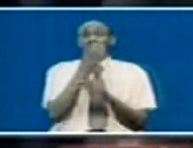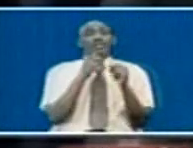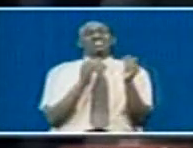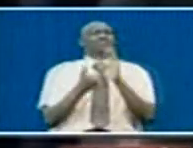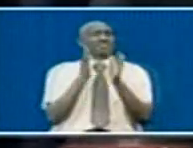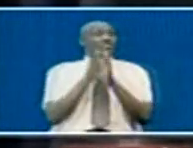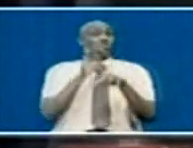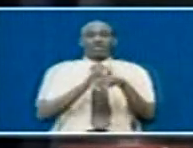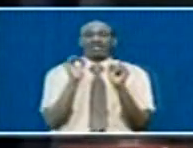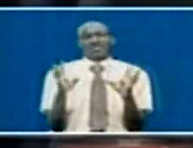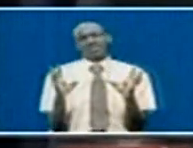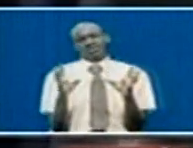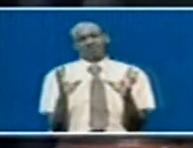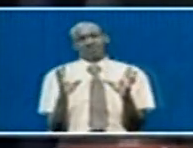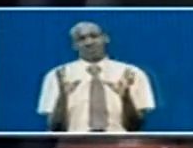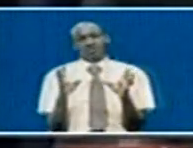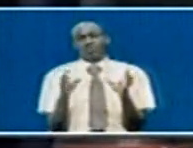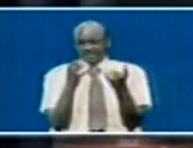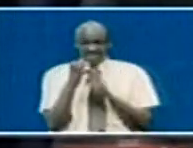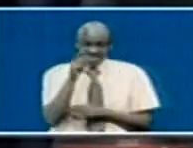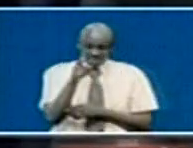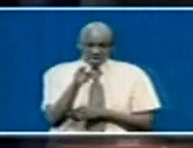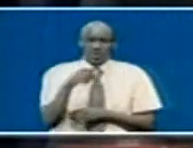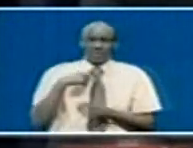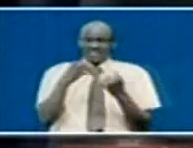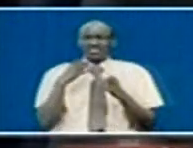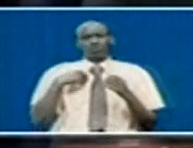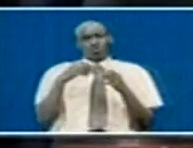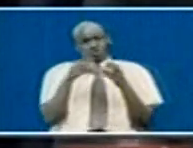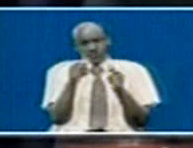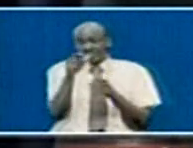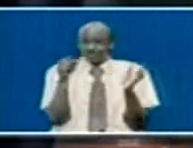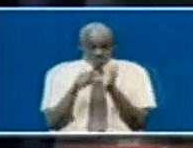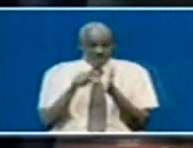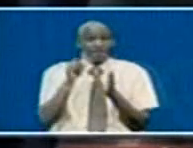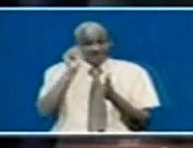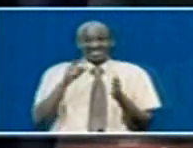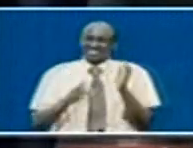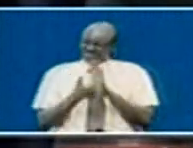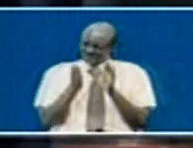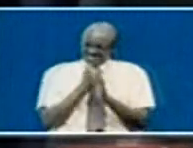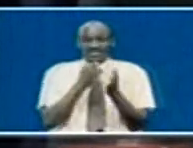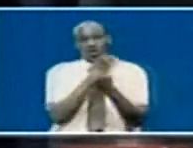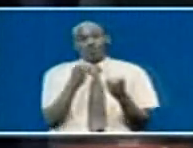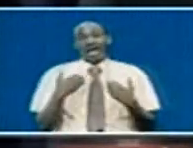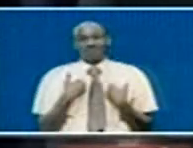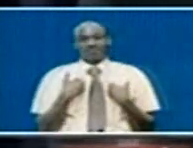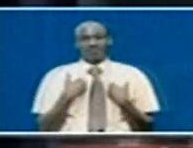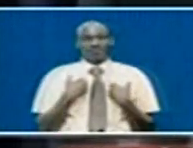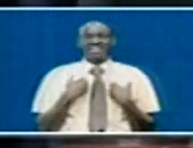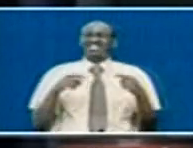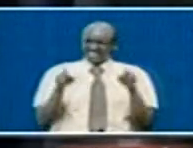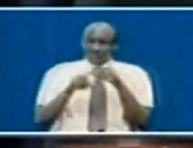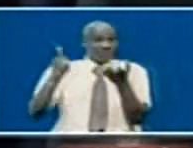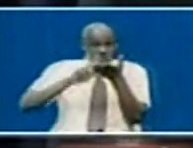speed that would be required for us to face these challenges in appropriate manner, because the same